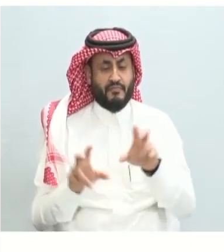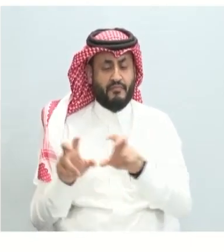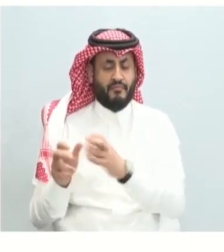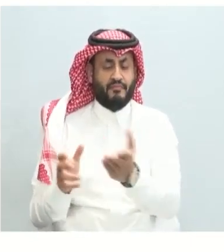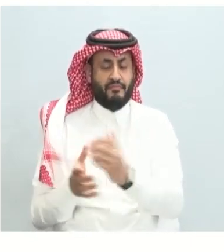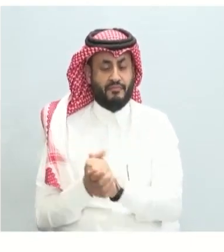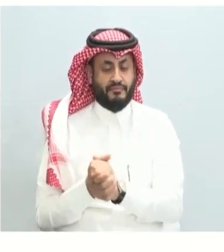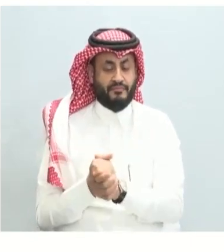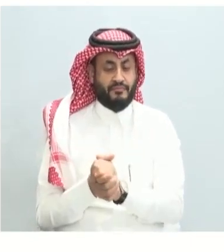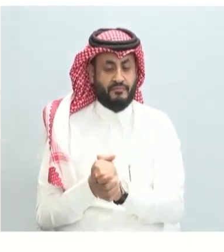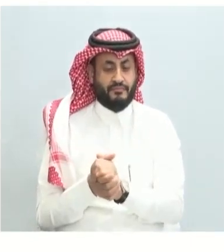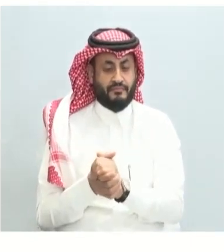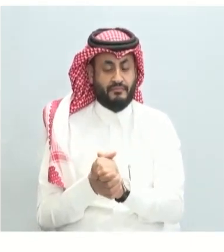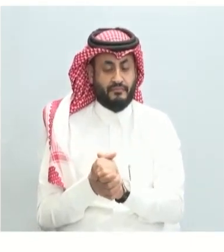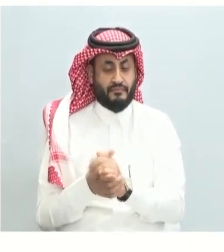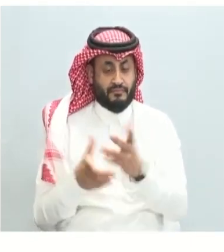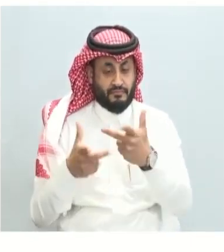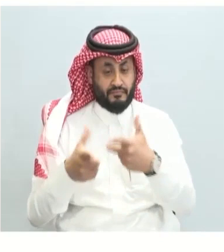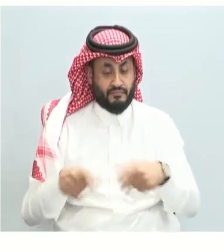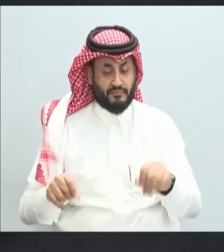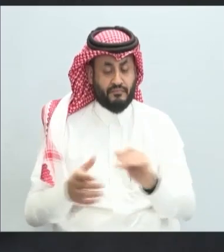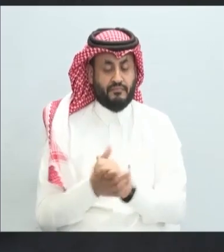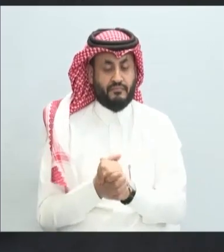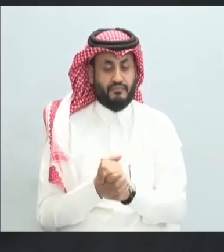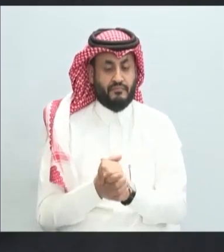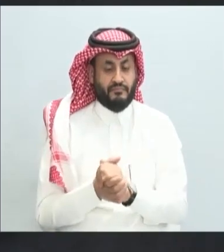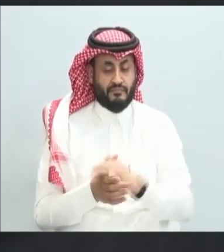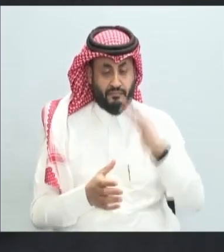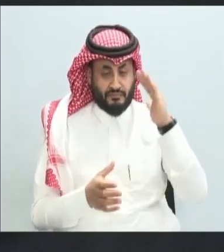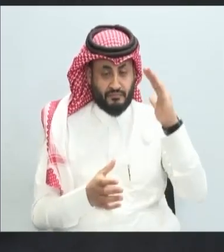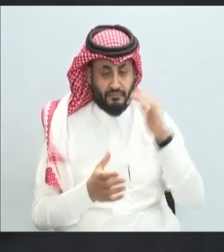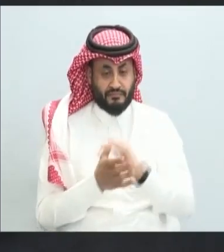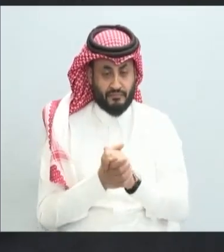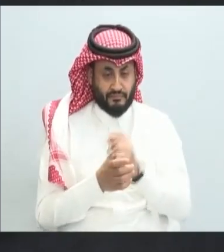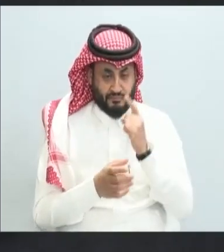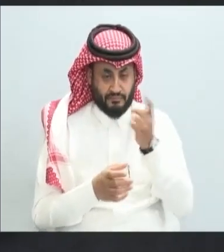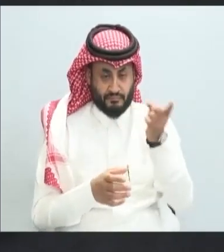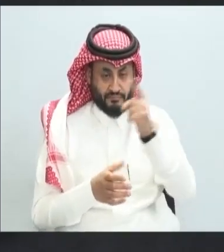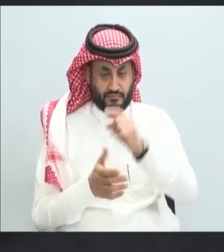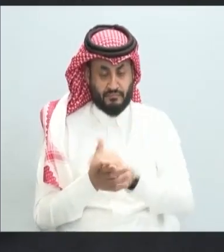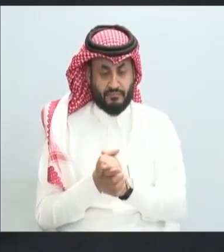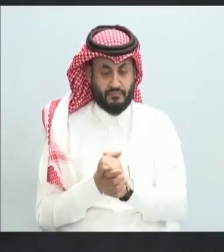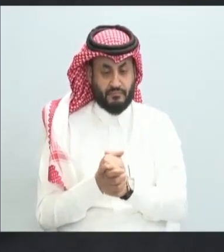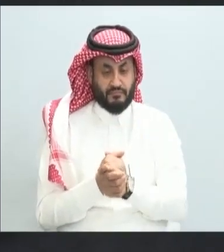of letters. So now we have reached the end of our lesson. Thank you for watching, and I'll see you next time.